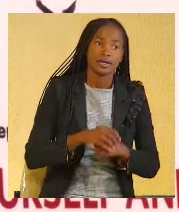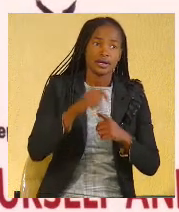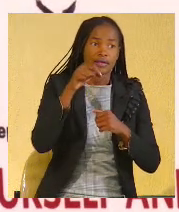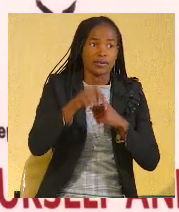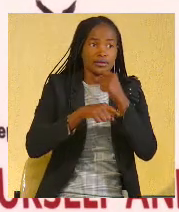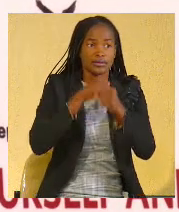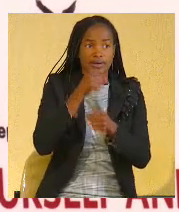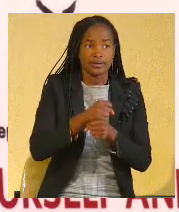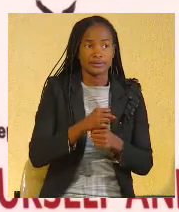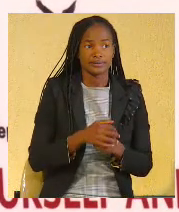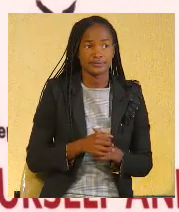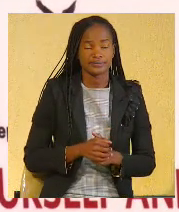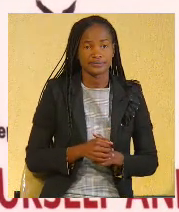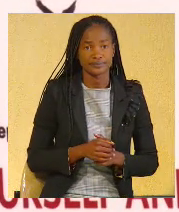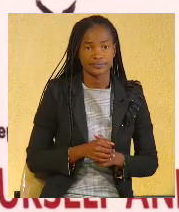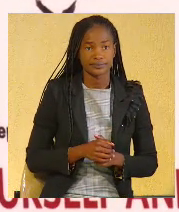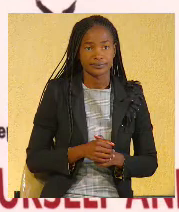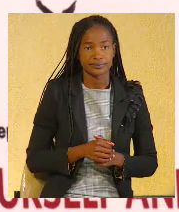2000.